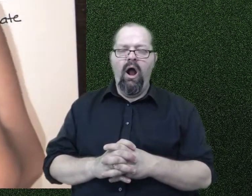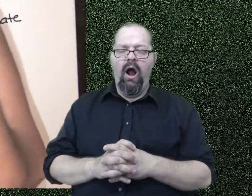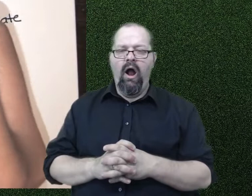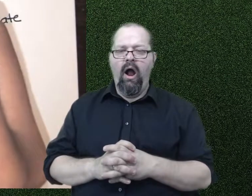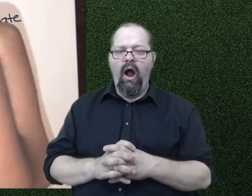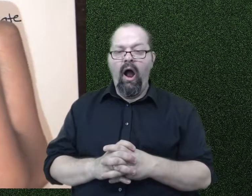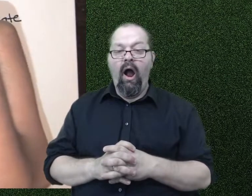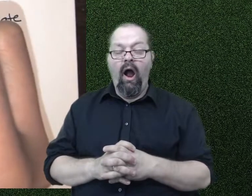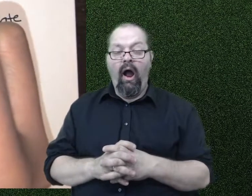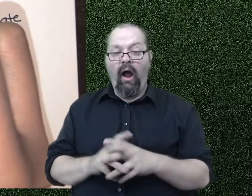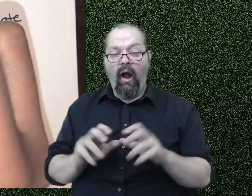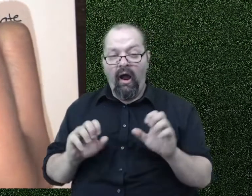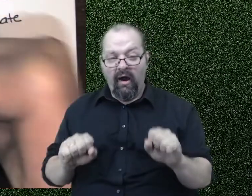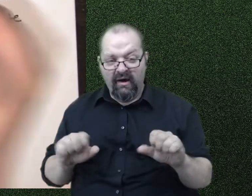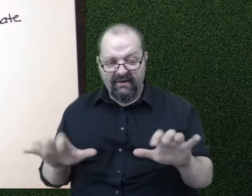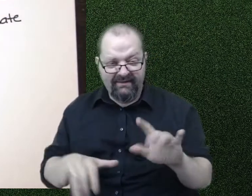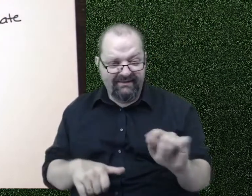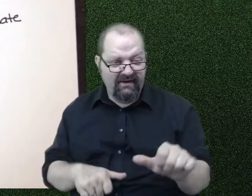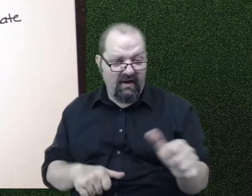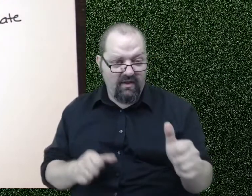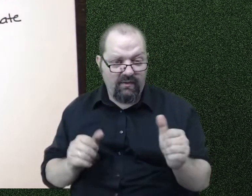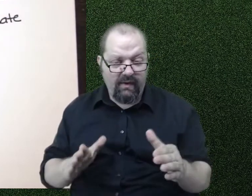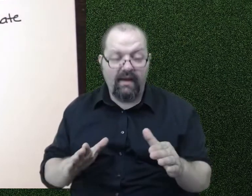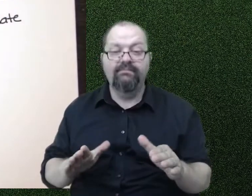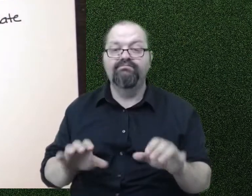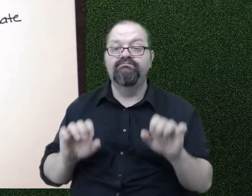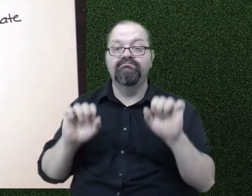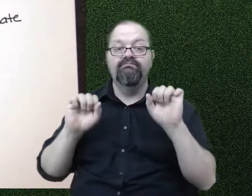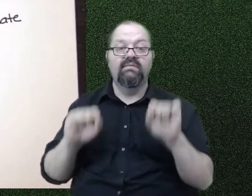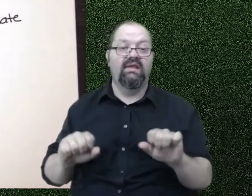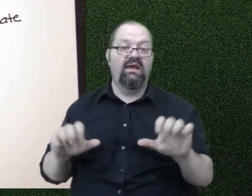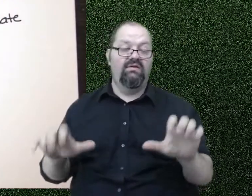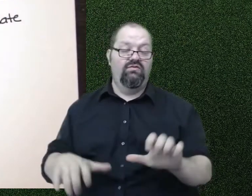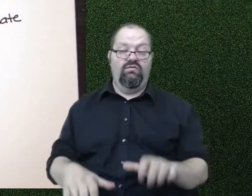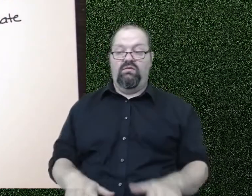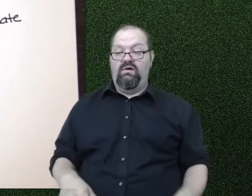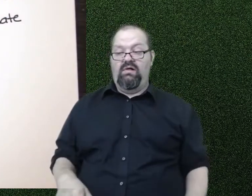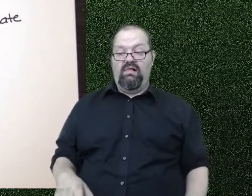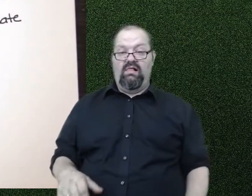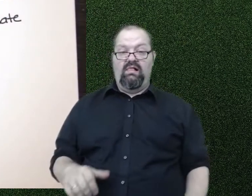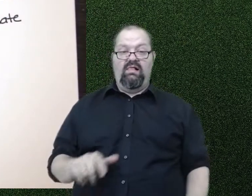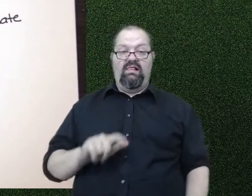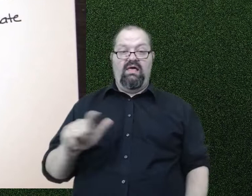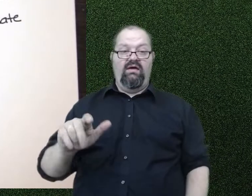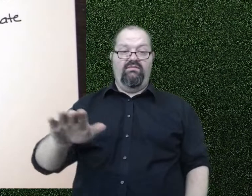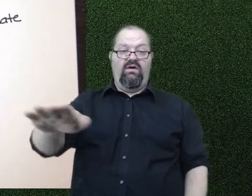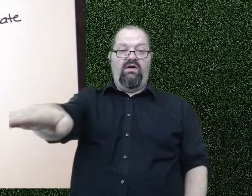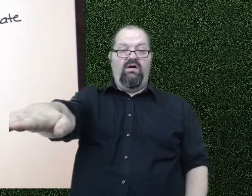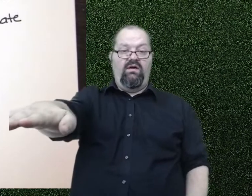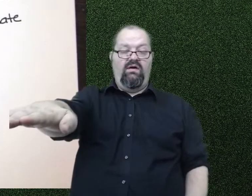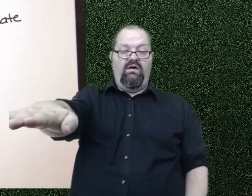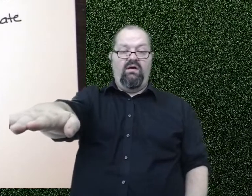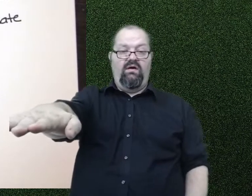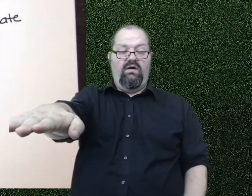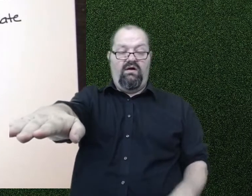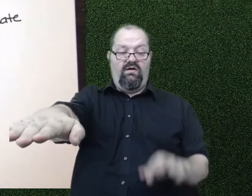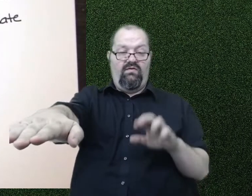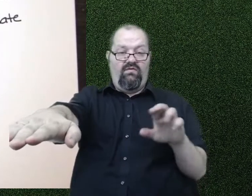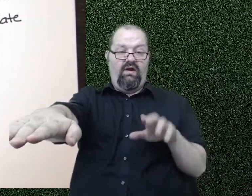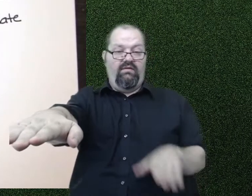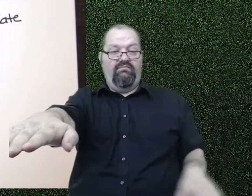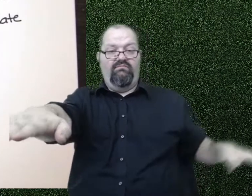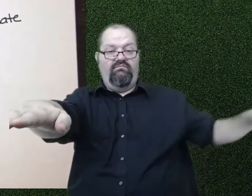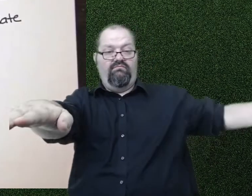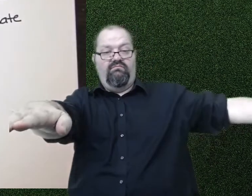And we could have done it the other way around. I could have put my left arm forward and my right arm to my